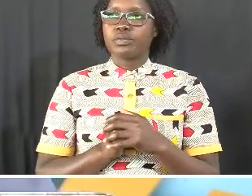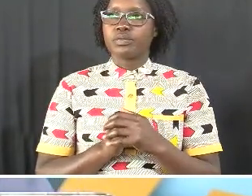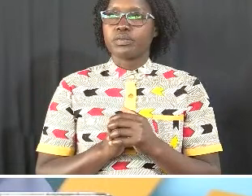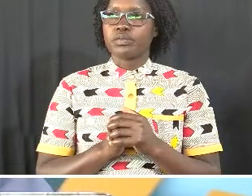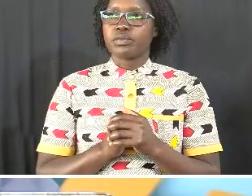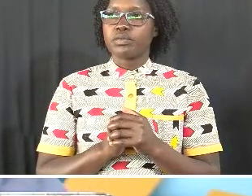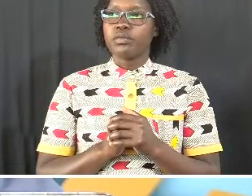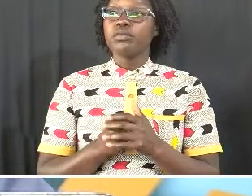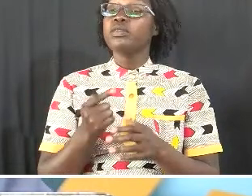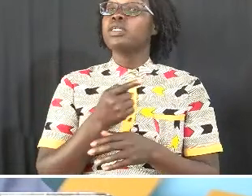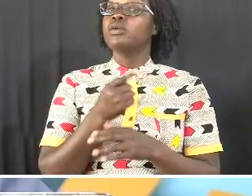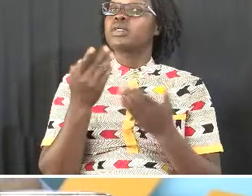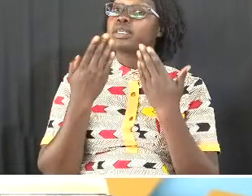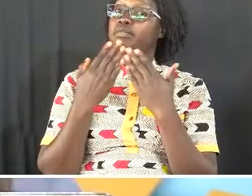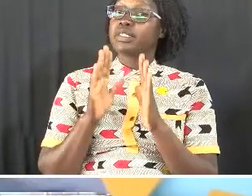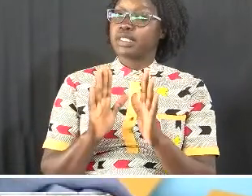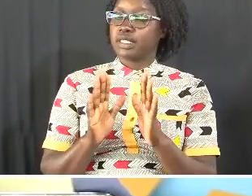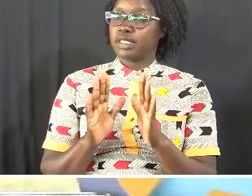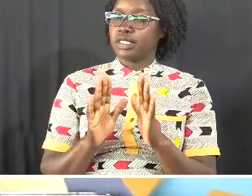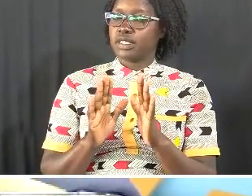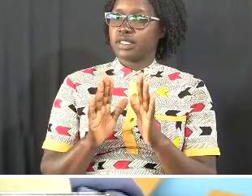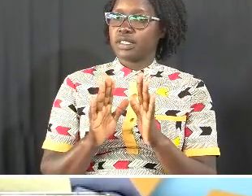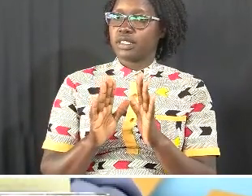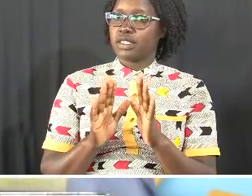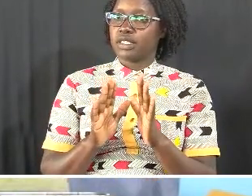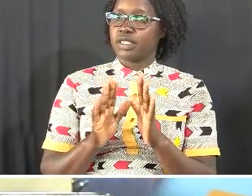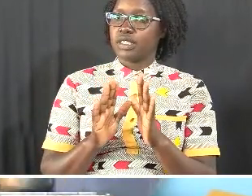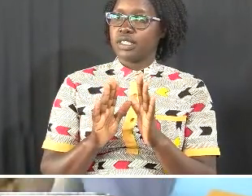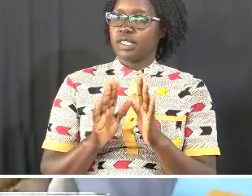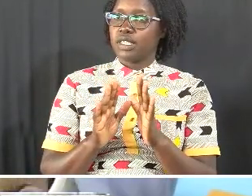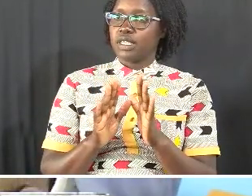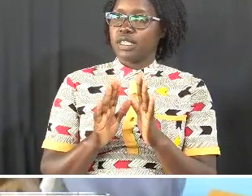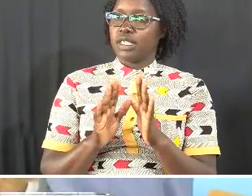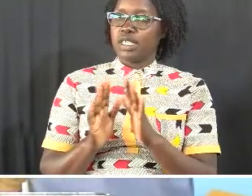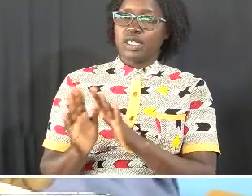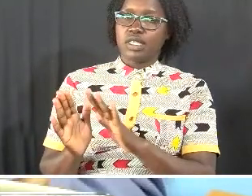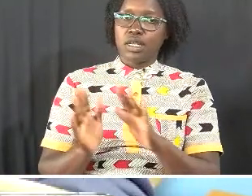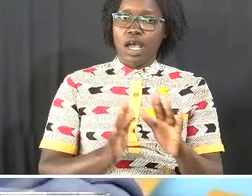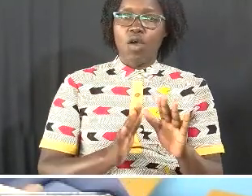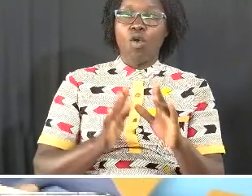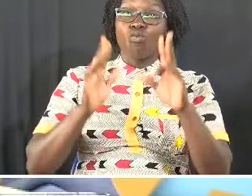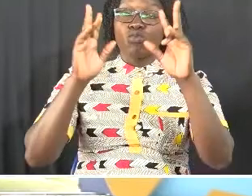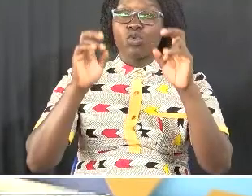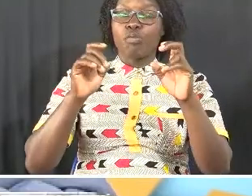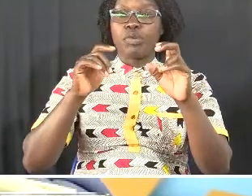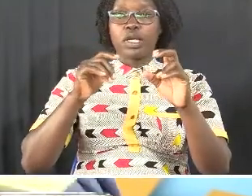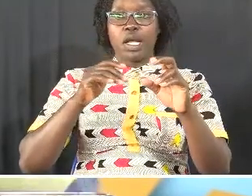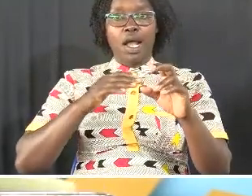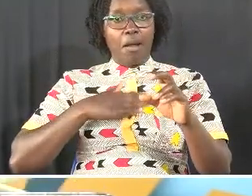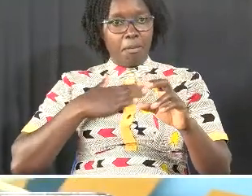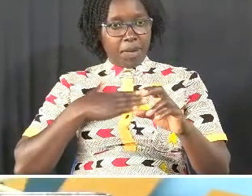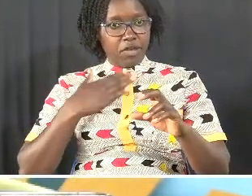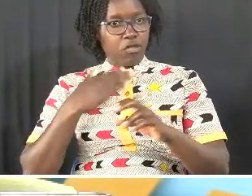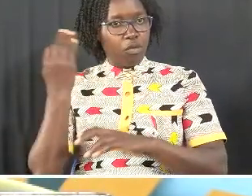With that done, I'm on to my topic and